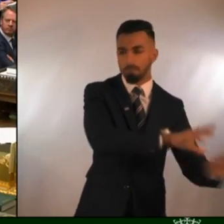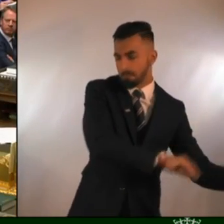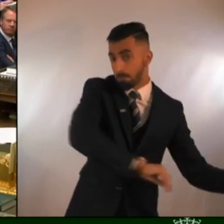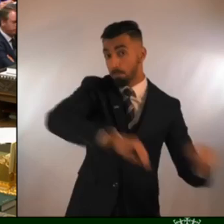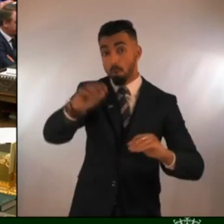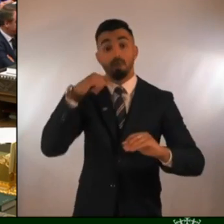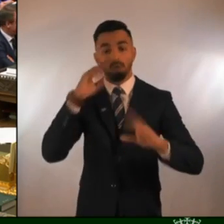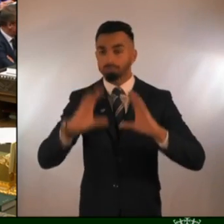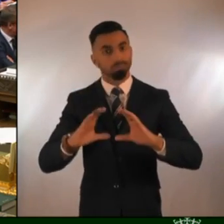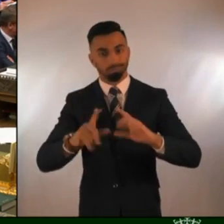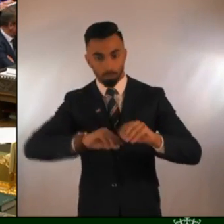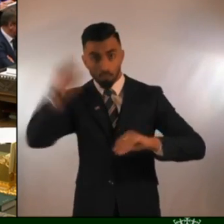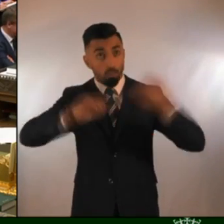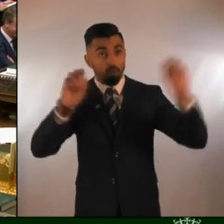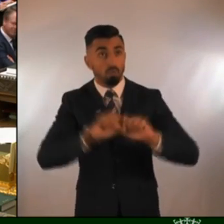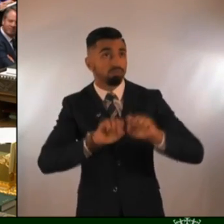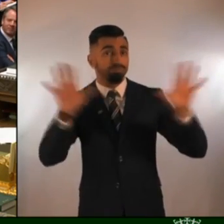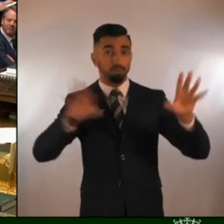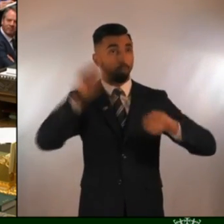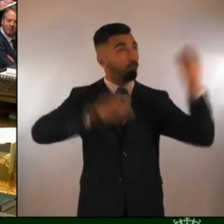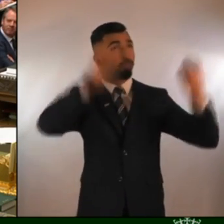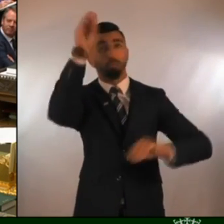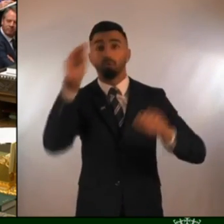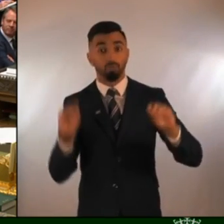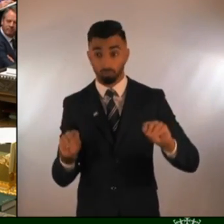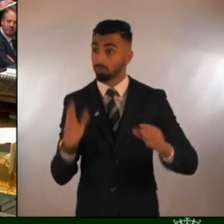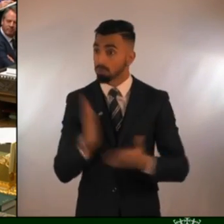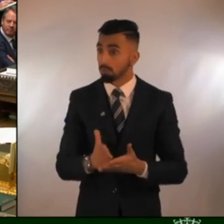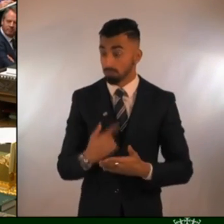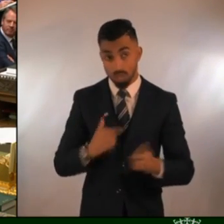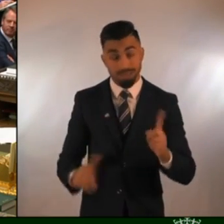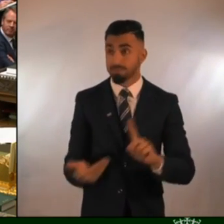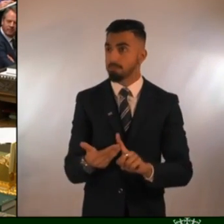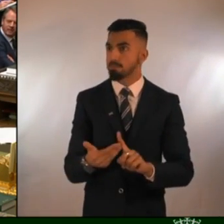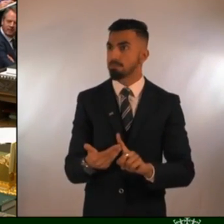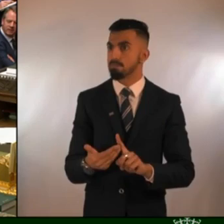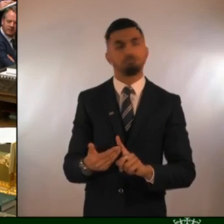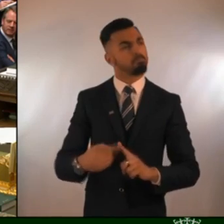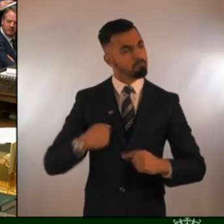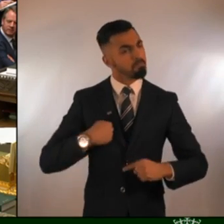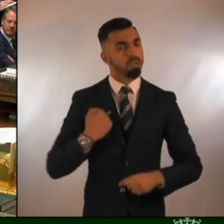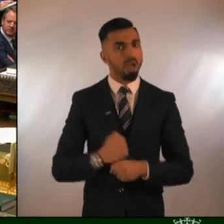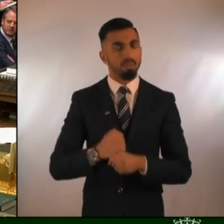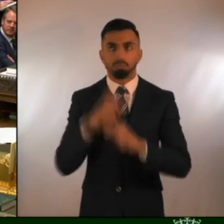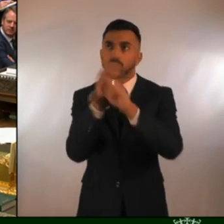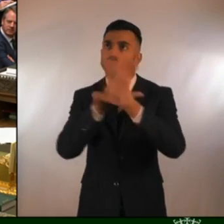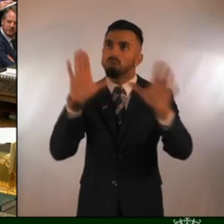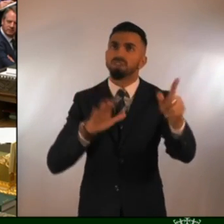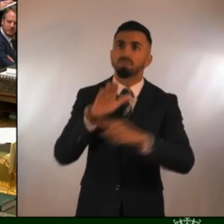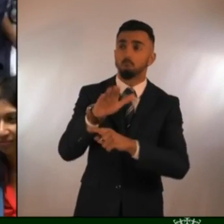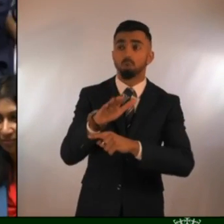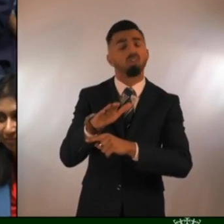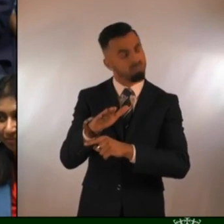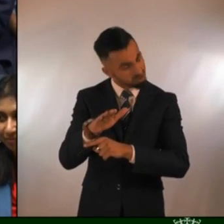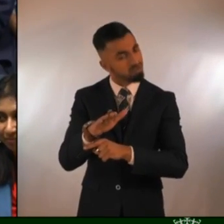Second, because of this changed mindset, we will invest more in our nation's cities and towns.